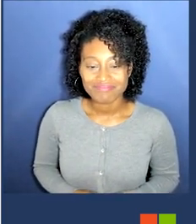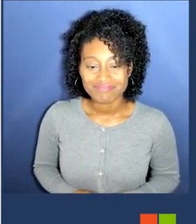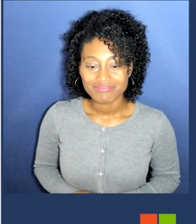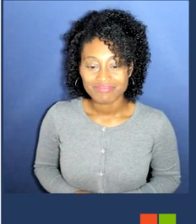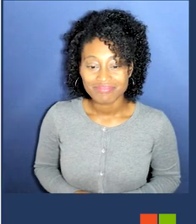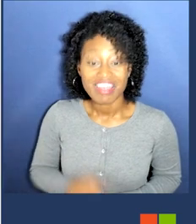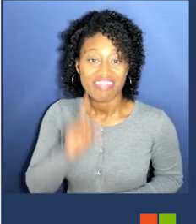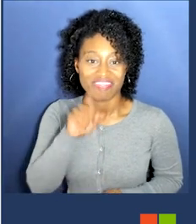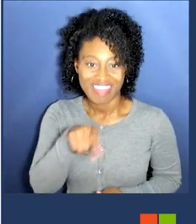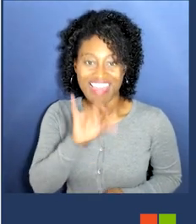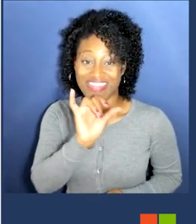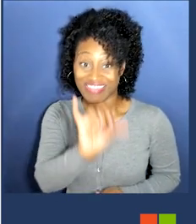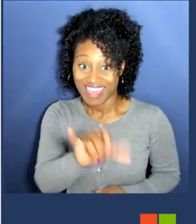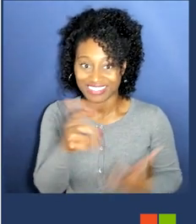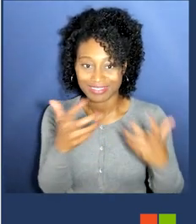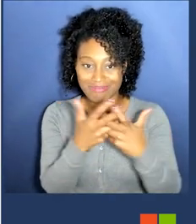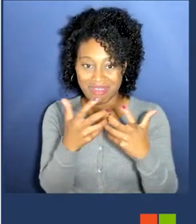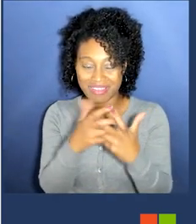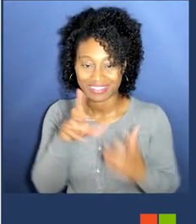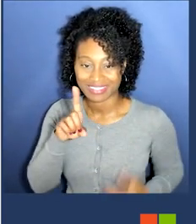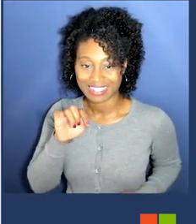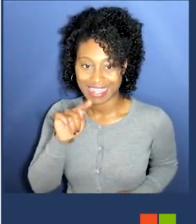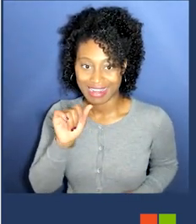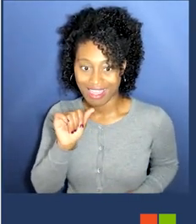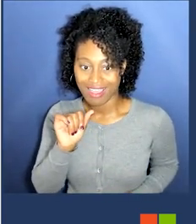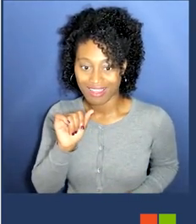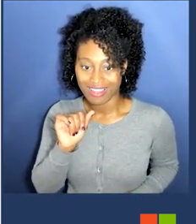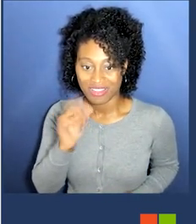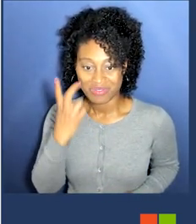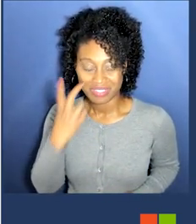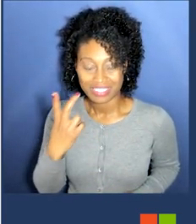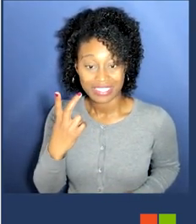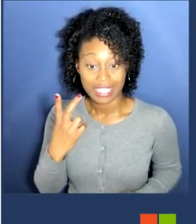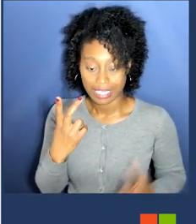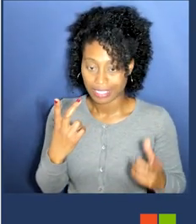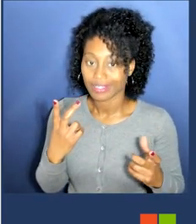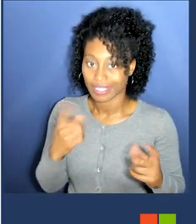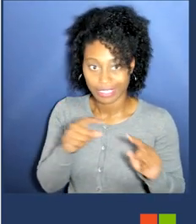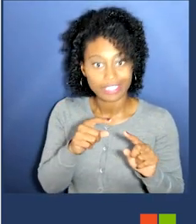This is the match data we see. That is written to the database.